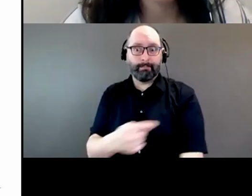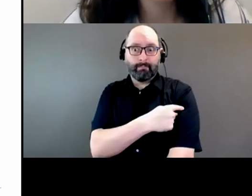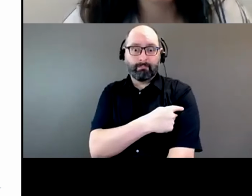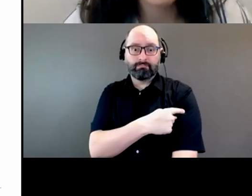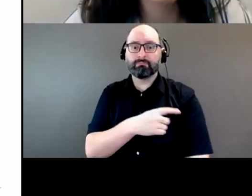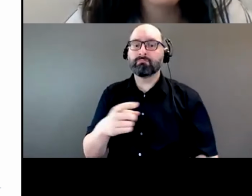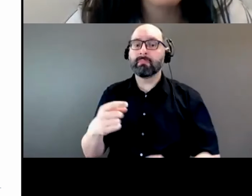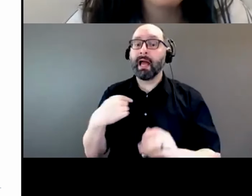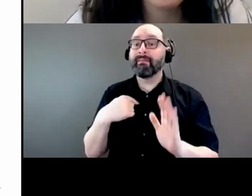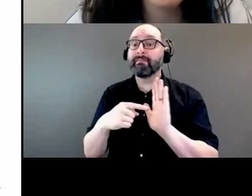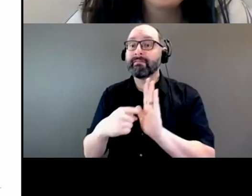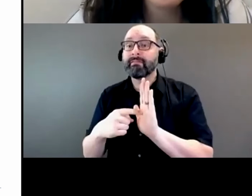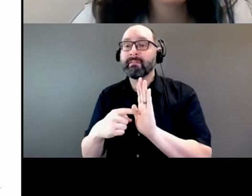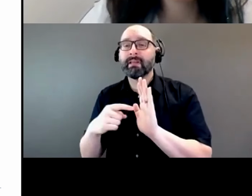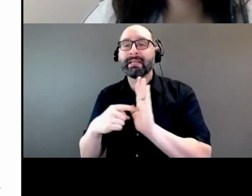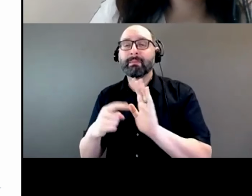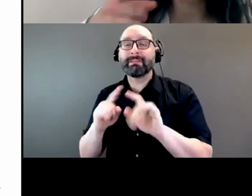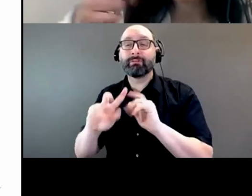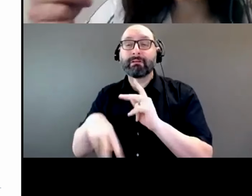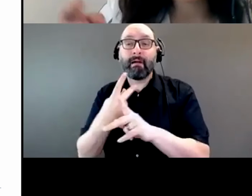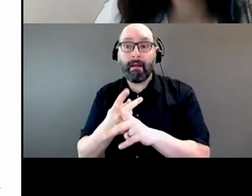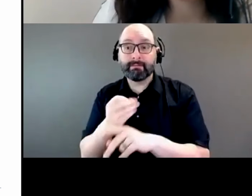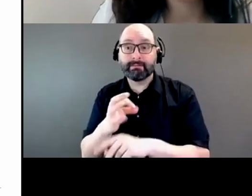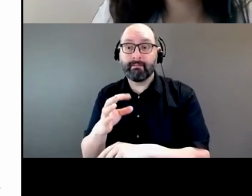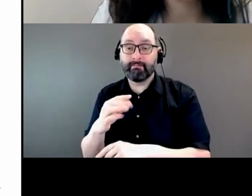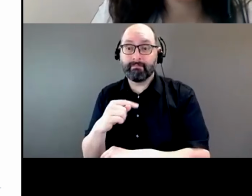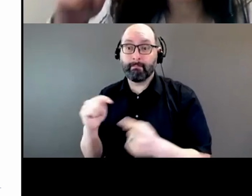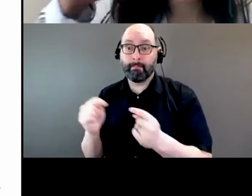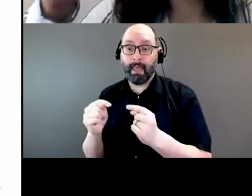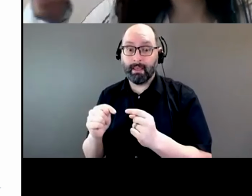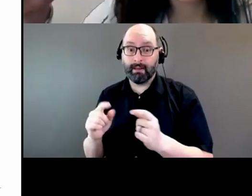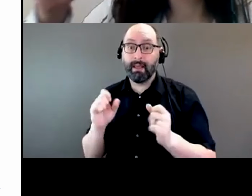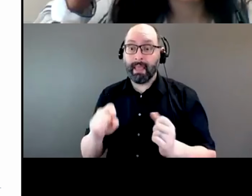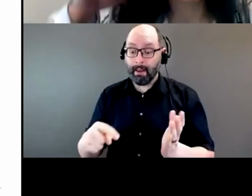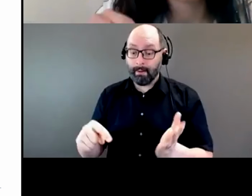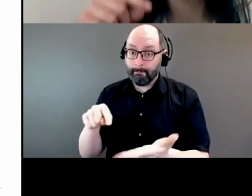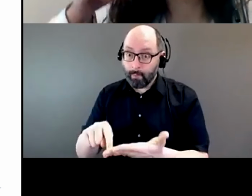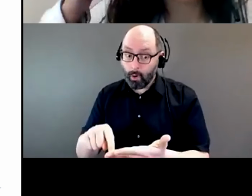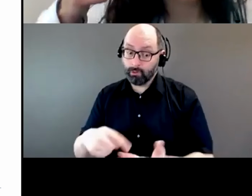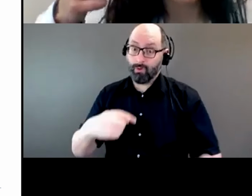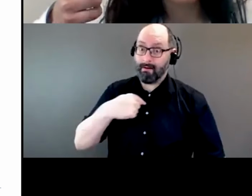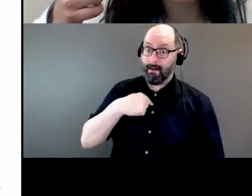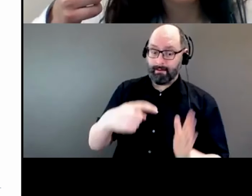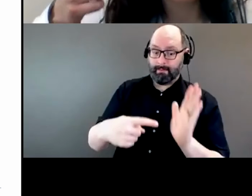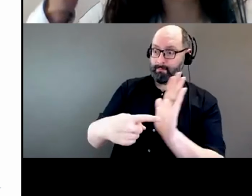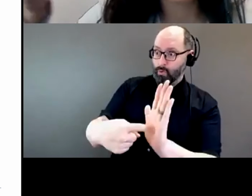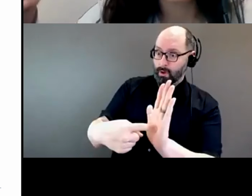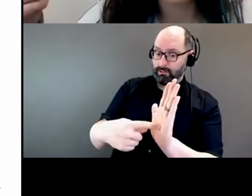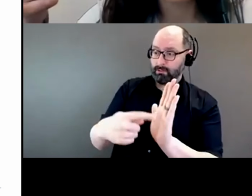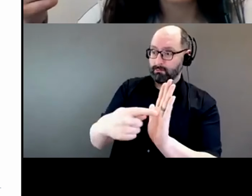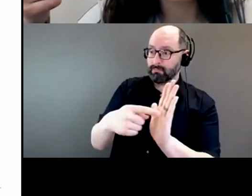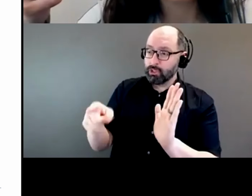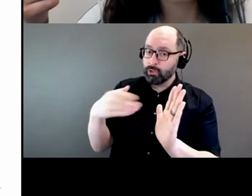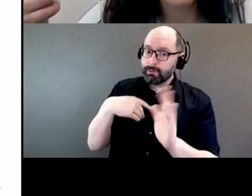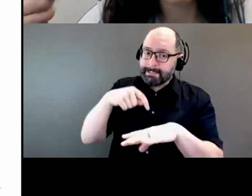of types of pain they may be feeling. You know, they can point to it on the book, or you can point, you know, do you have pins and needles?